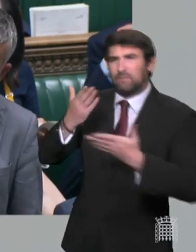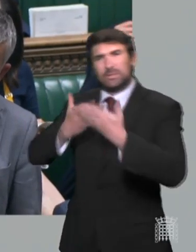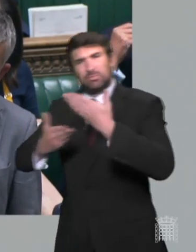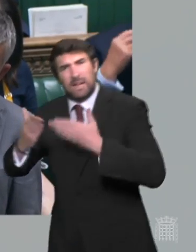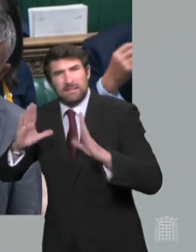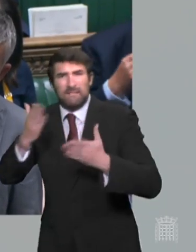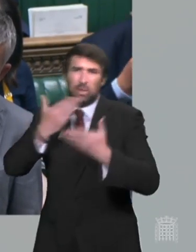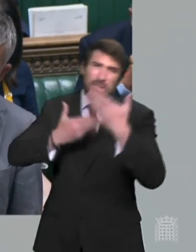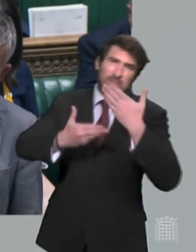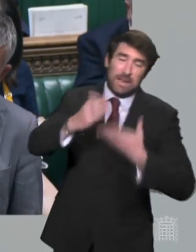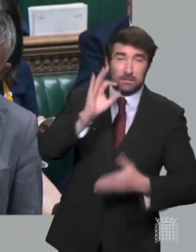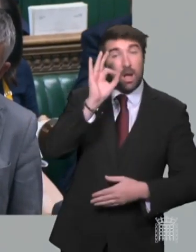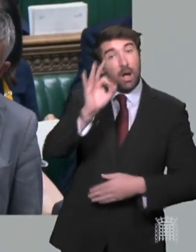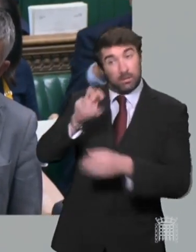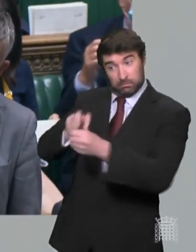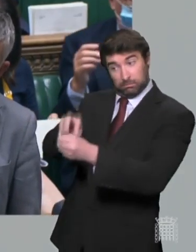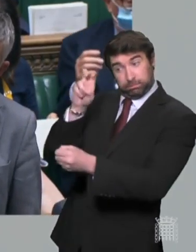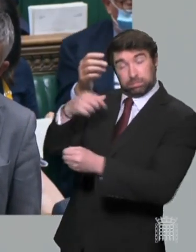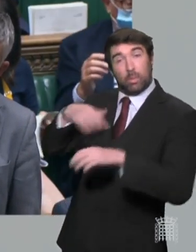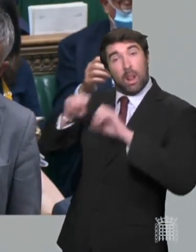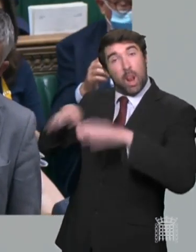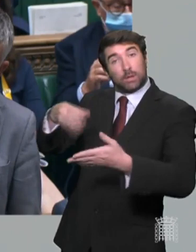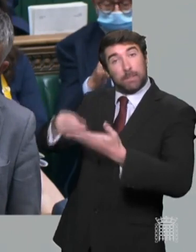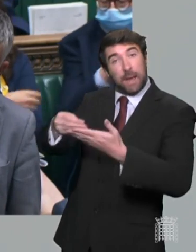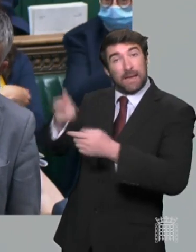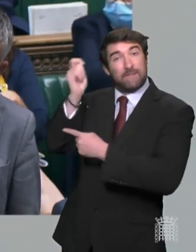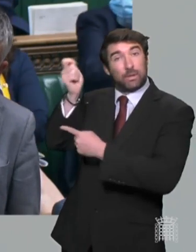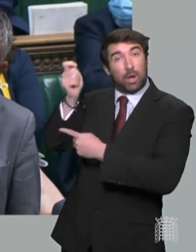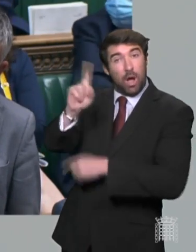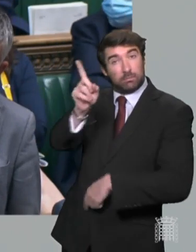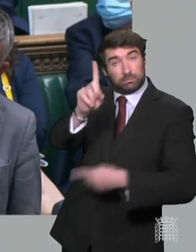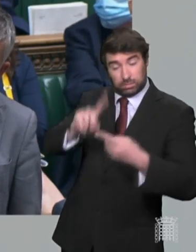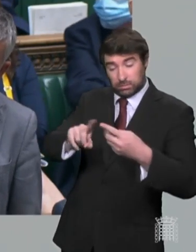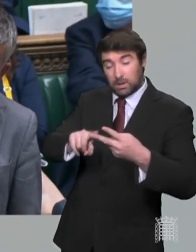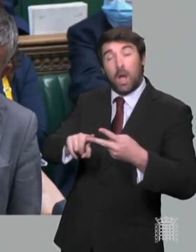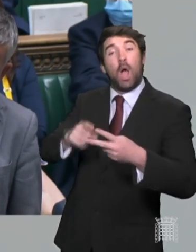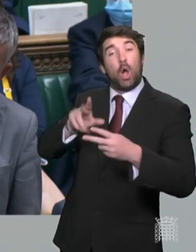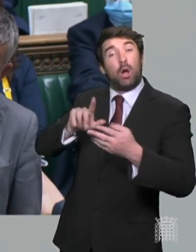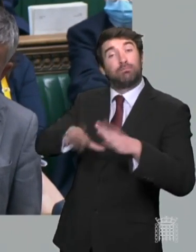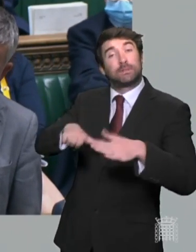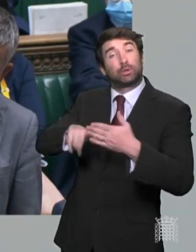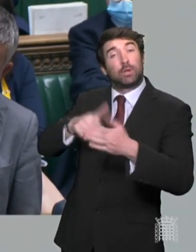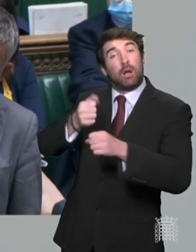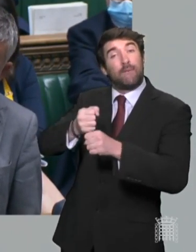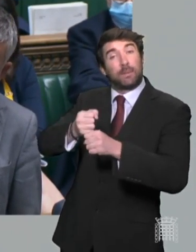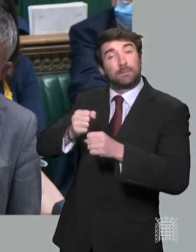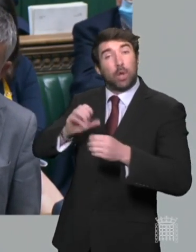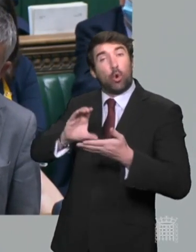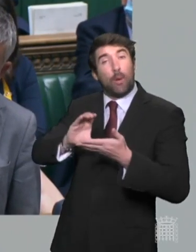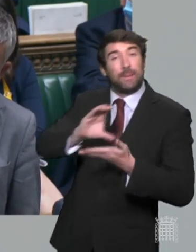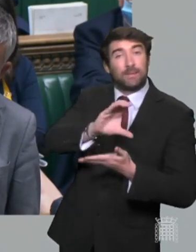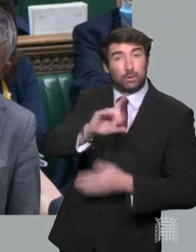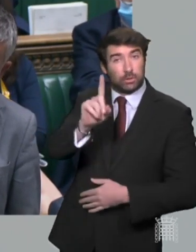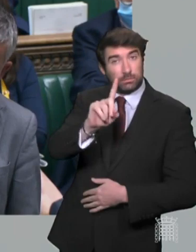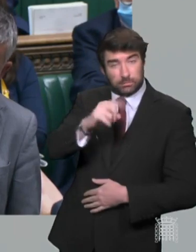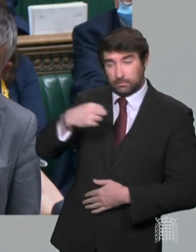to the seafood industry through Brexit, what was the compensation they've received from the UK Government, what's the current losses to the hospitality industry because